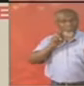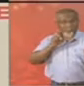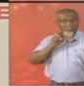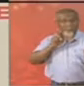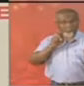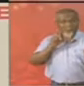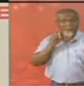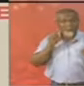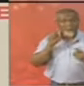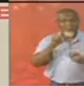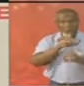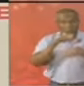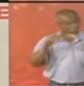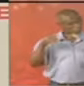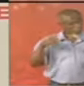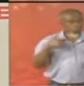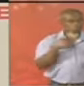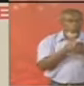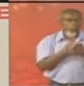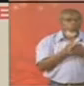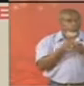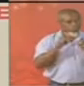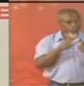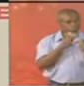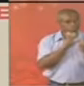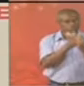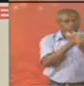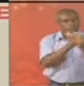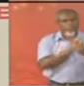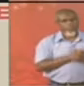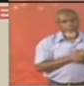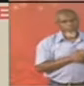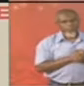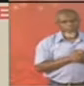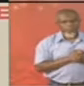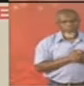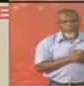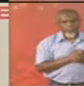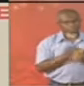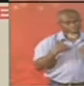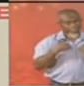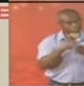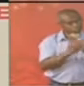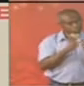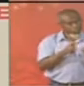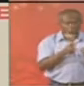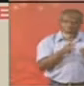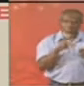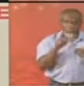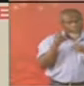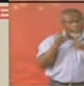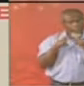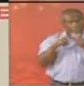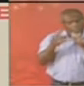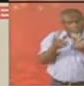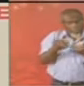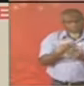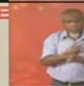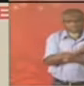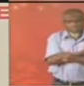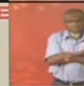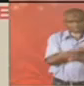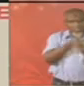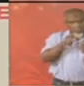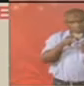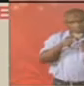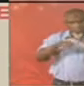population of individuals whom we will not be able to vaccinate at this point in time, those being people under 18. So